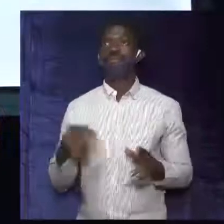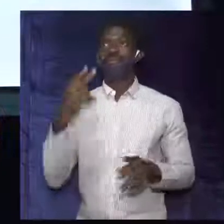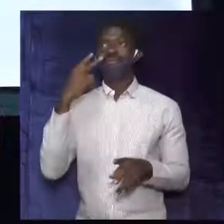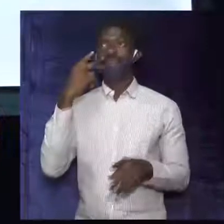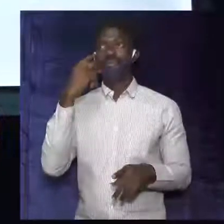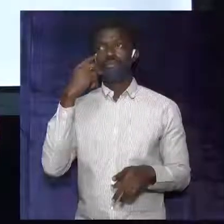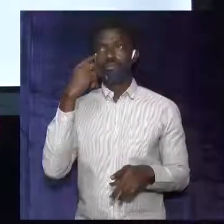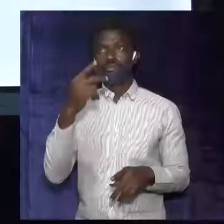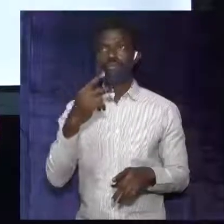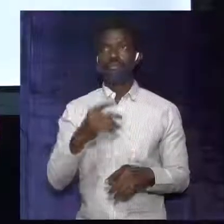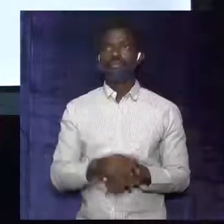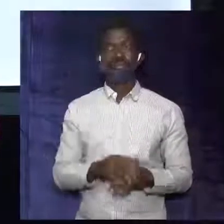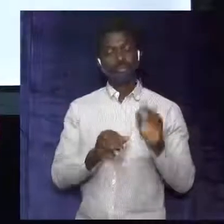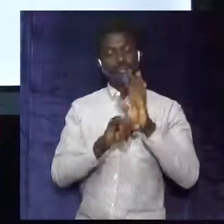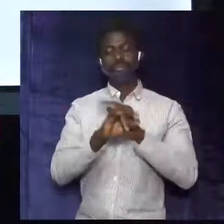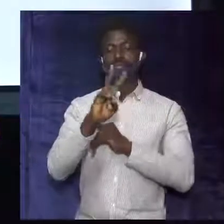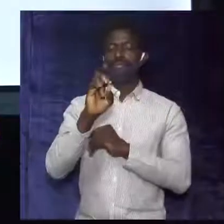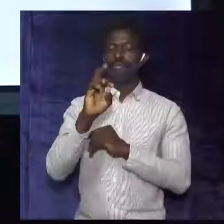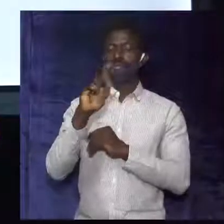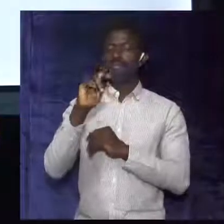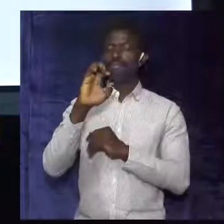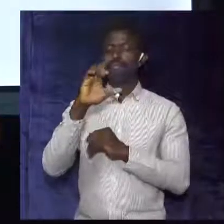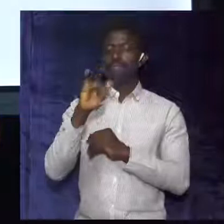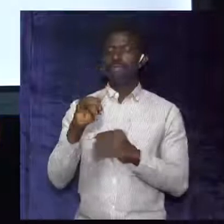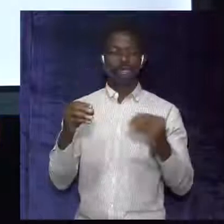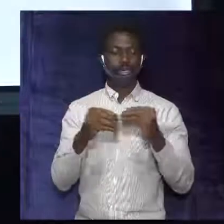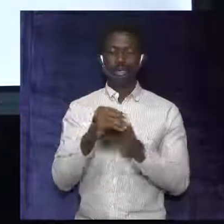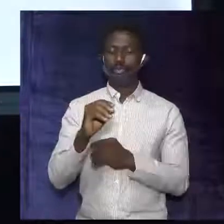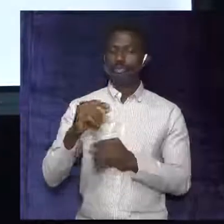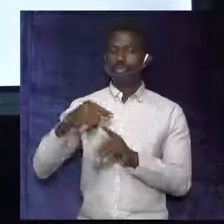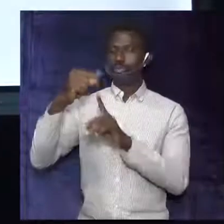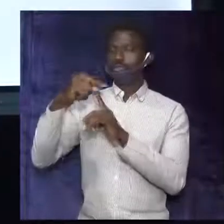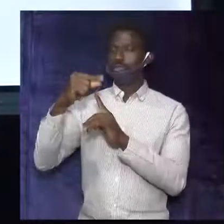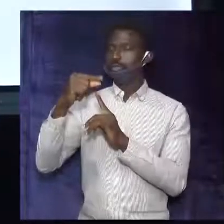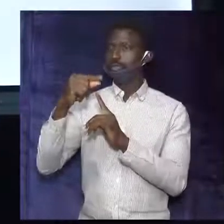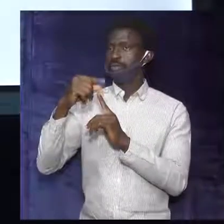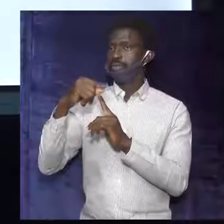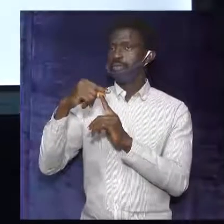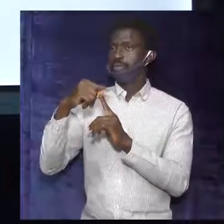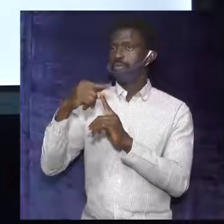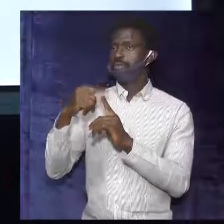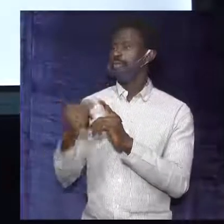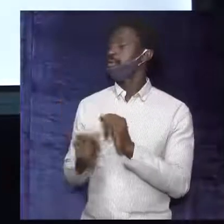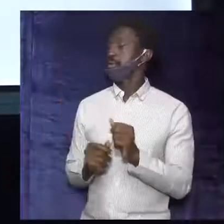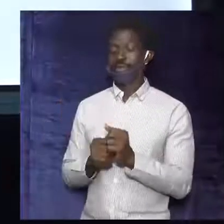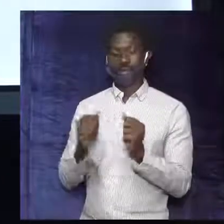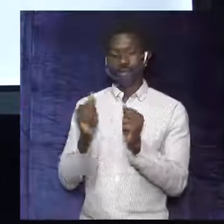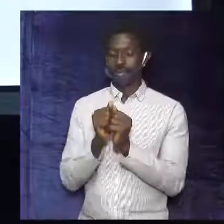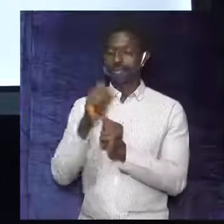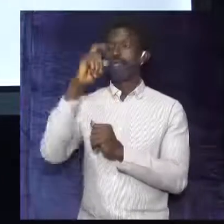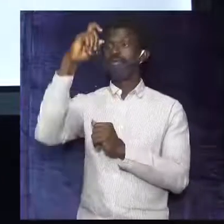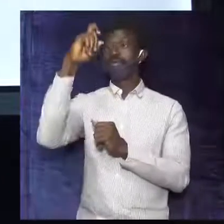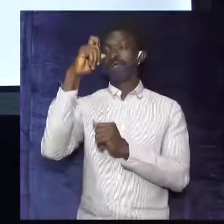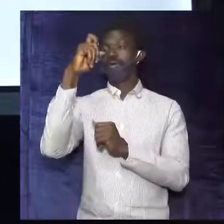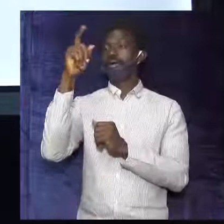let's look at identifying vertically opposite angles. Don't forget that we can identify vertically opposite angles with the X.